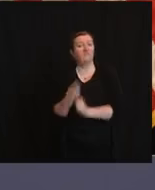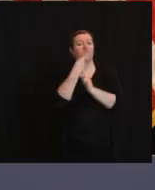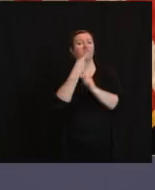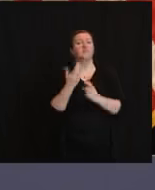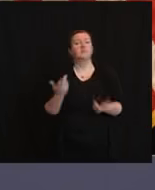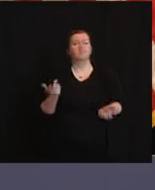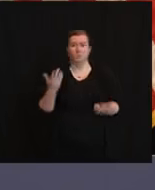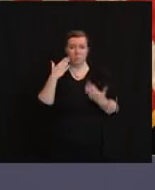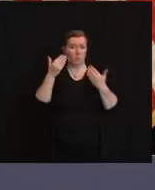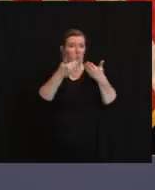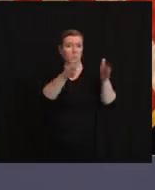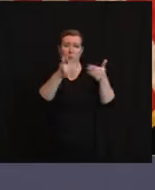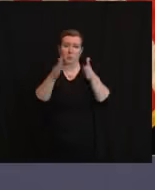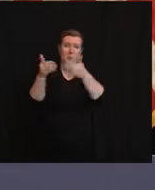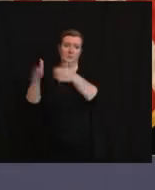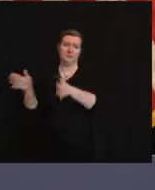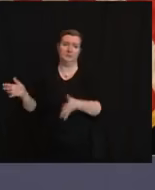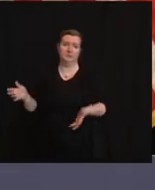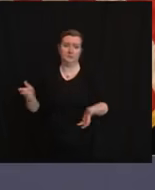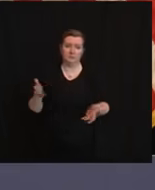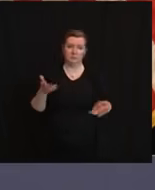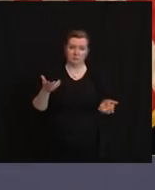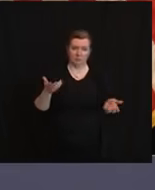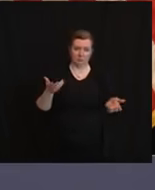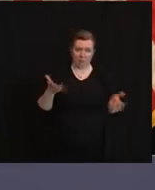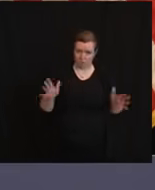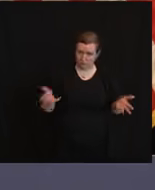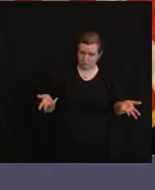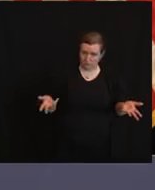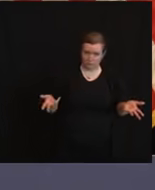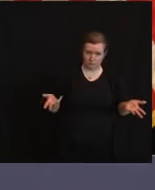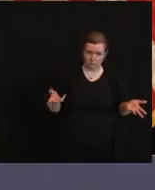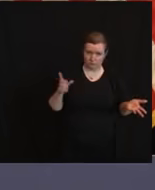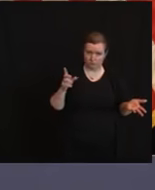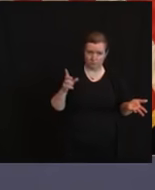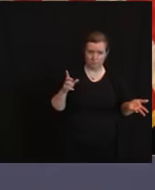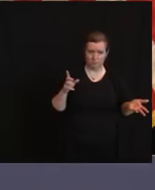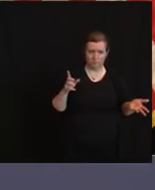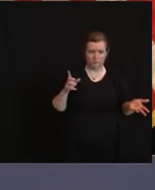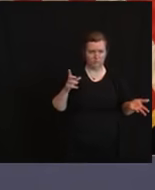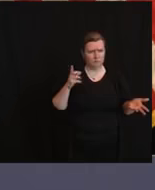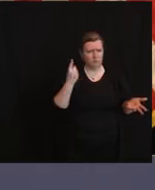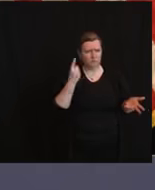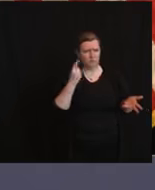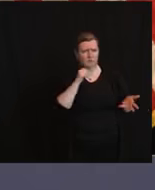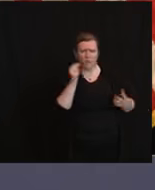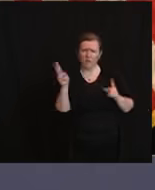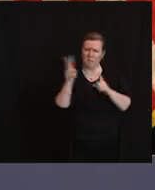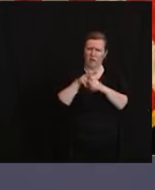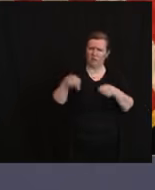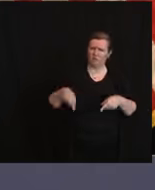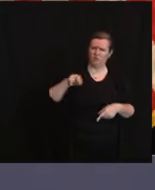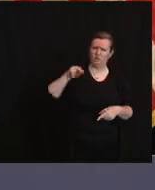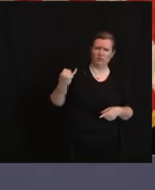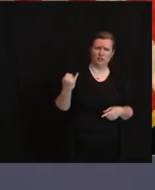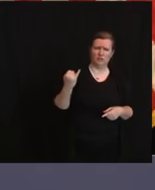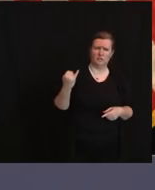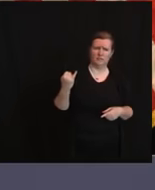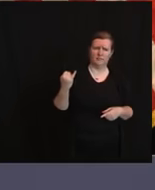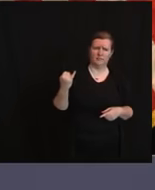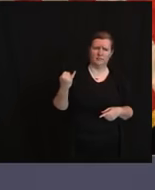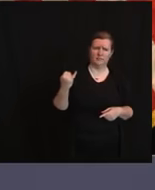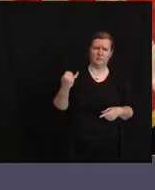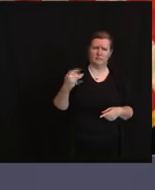not allow a second chance for our parks? You could always give the park goers a second chance and then close it down if